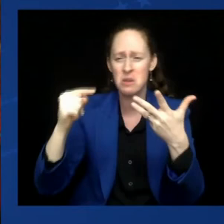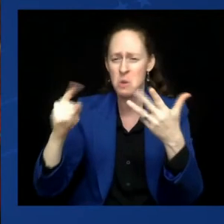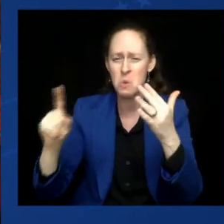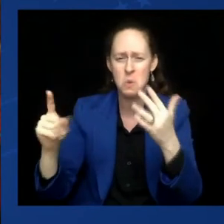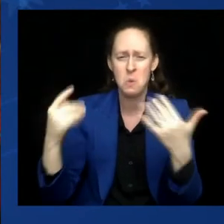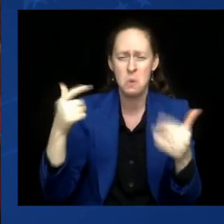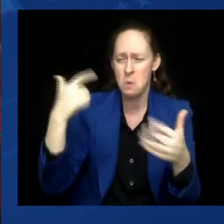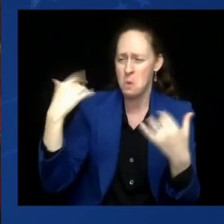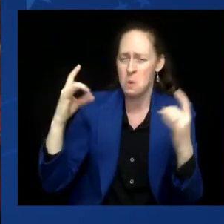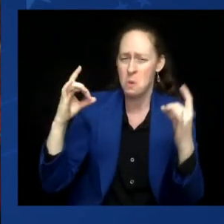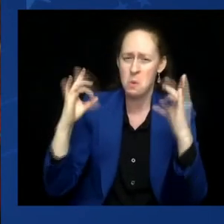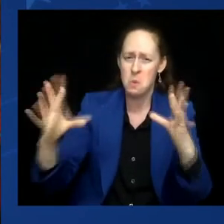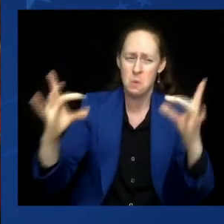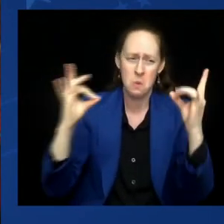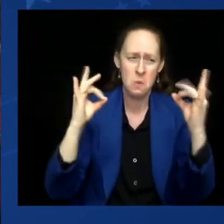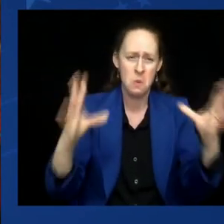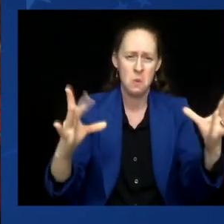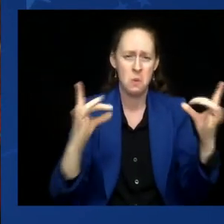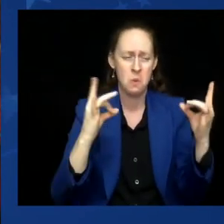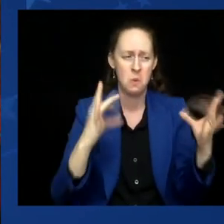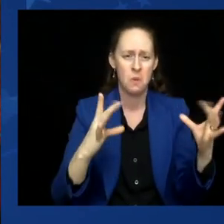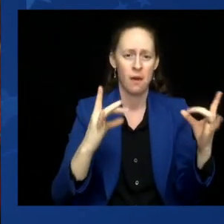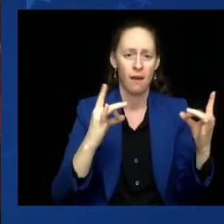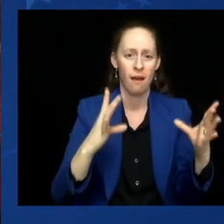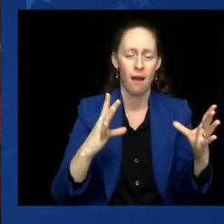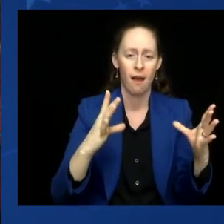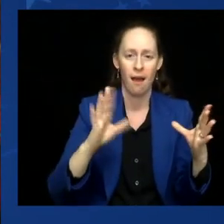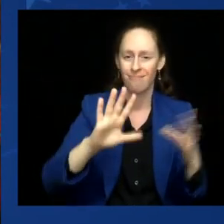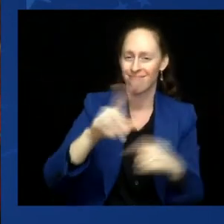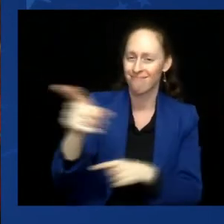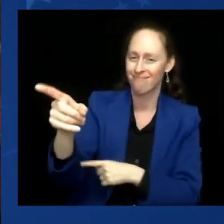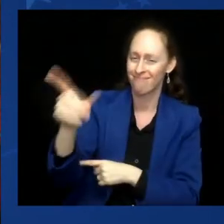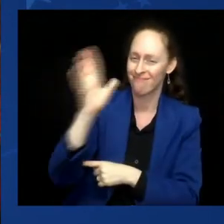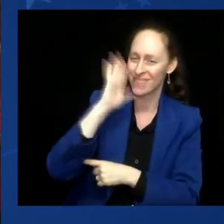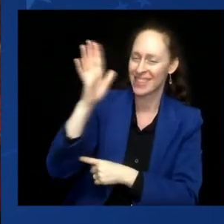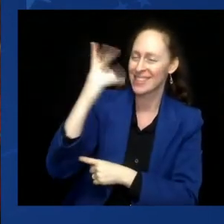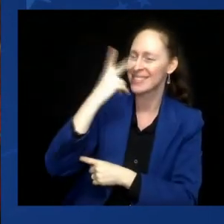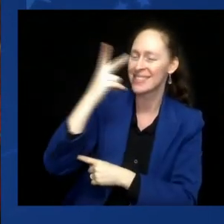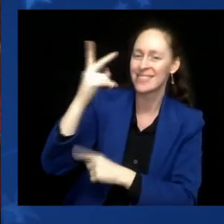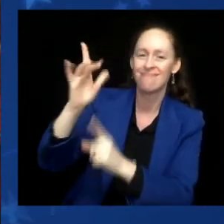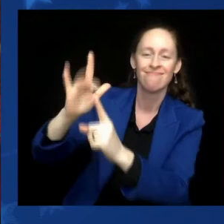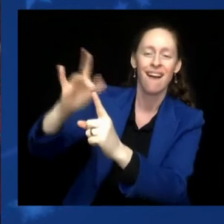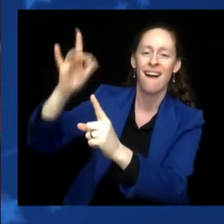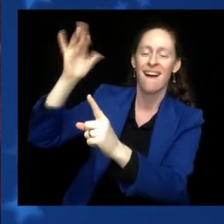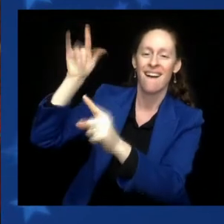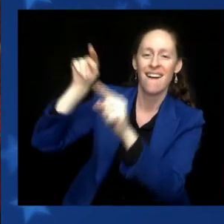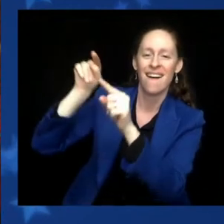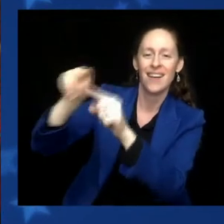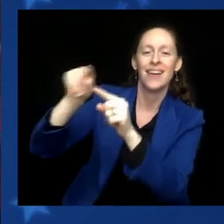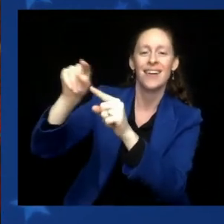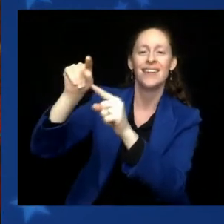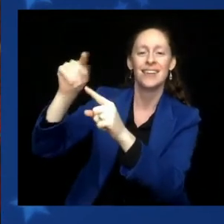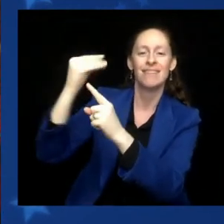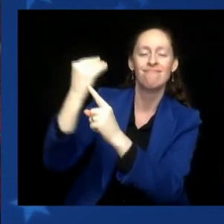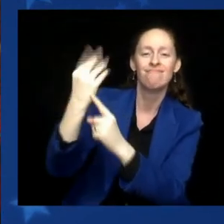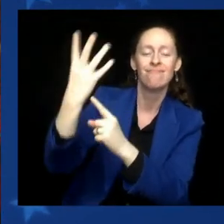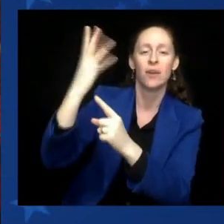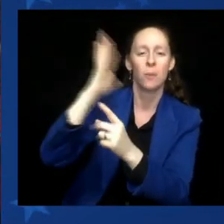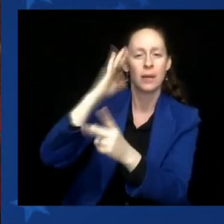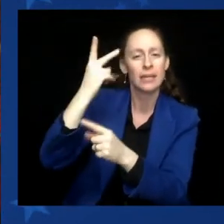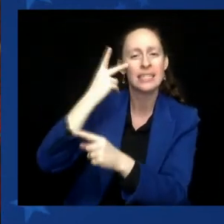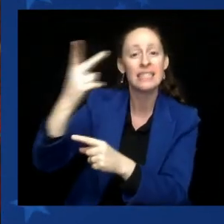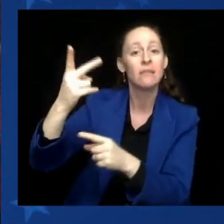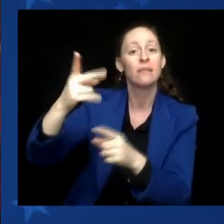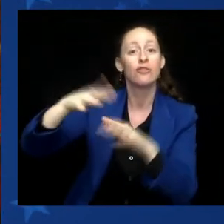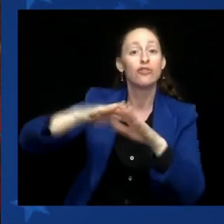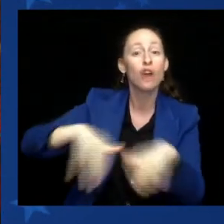in actions. Actions for you, for your children, for your grandchildren, for America. Even in this moment, with